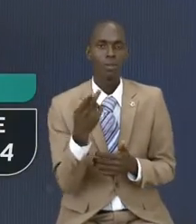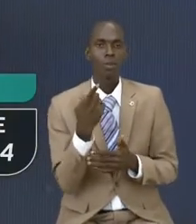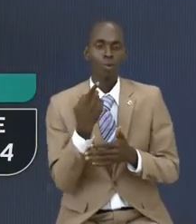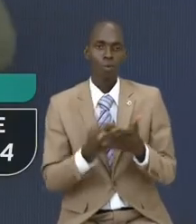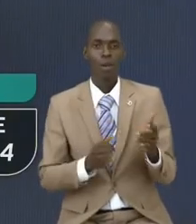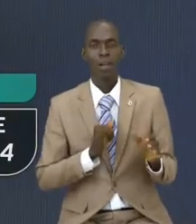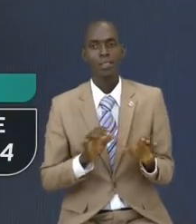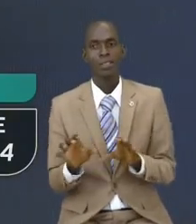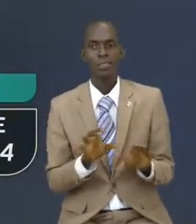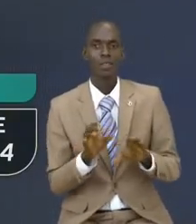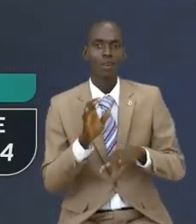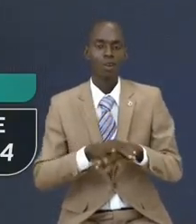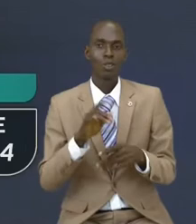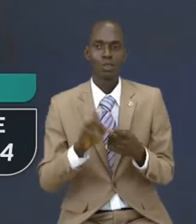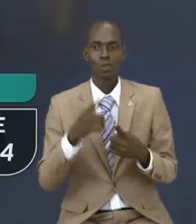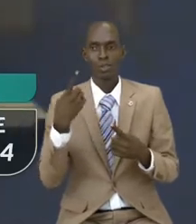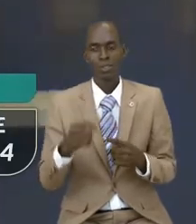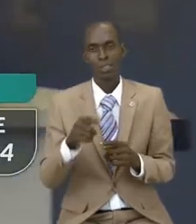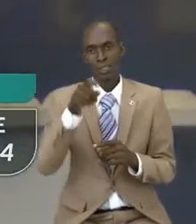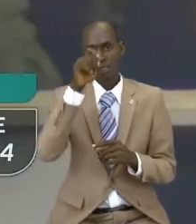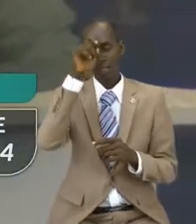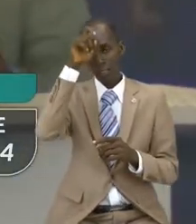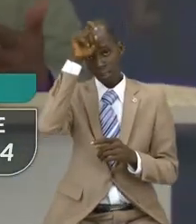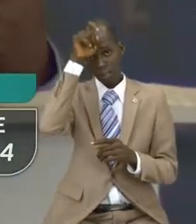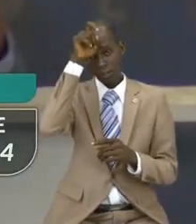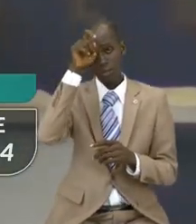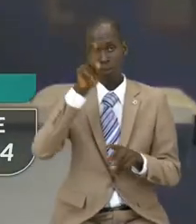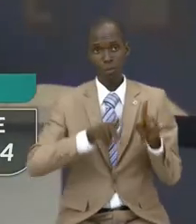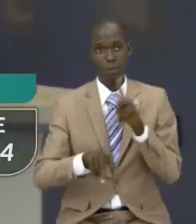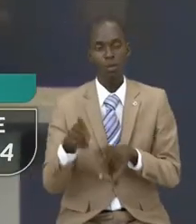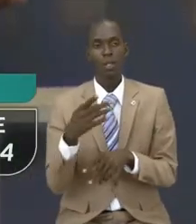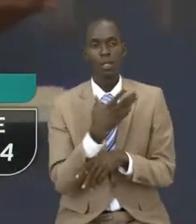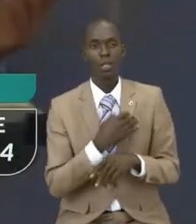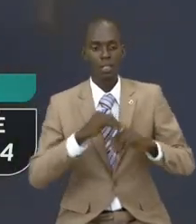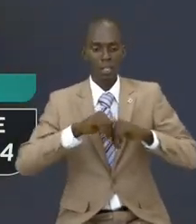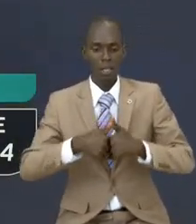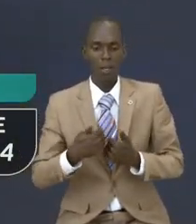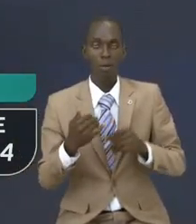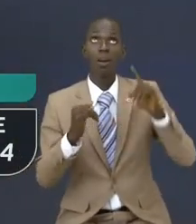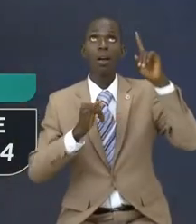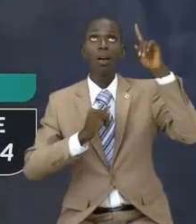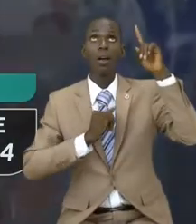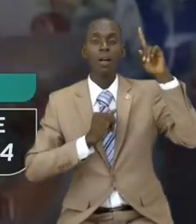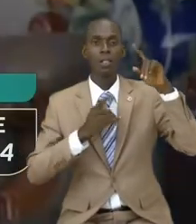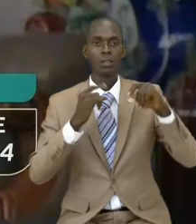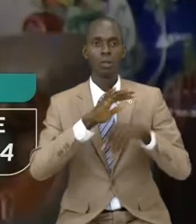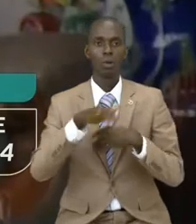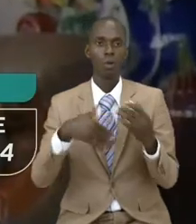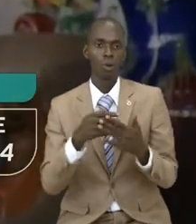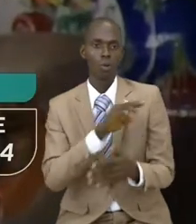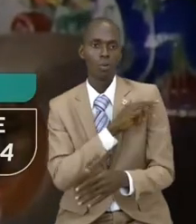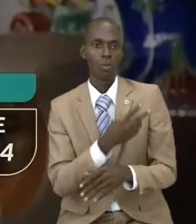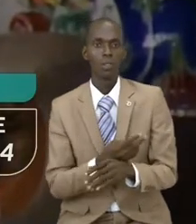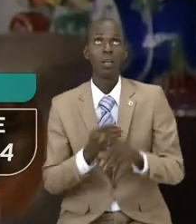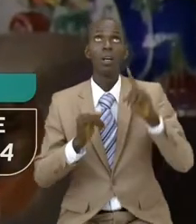did unto the Egyptians, and how I, the Almighty, I, your